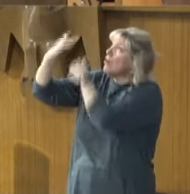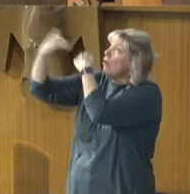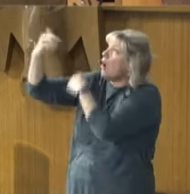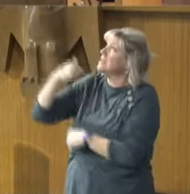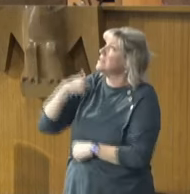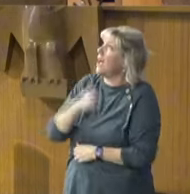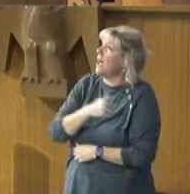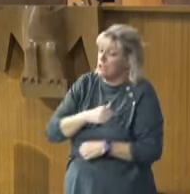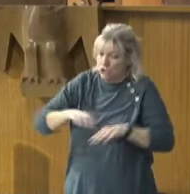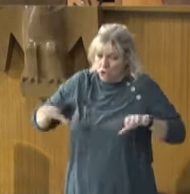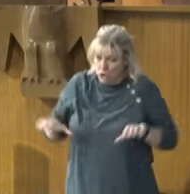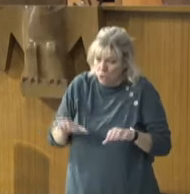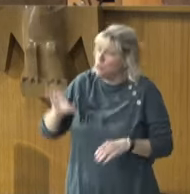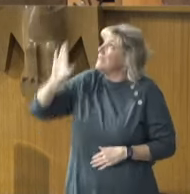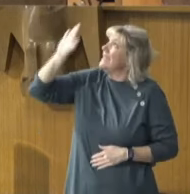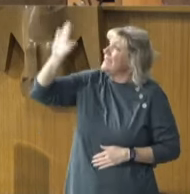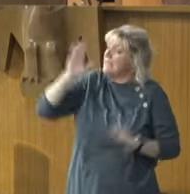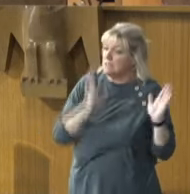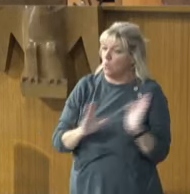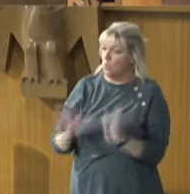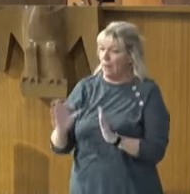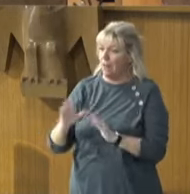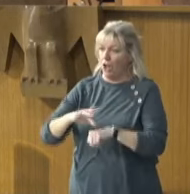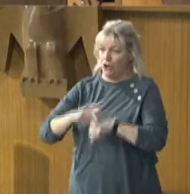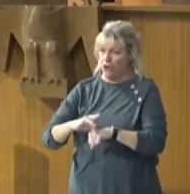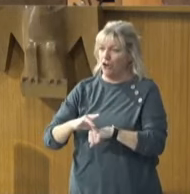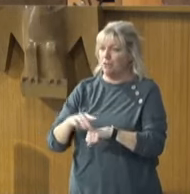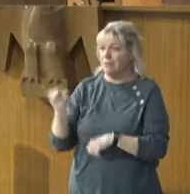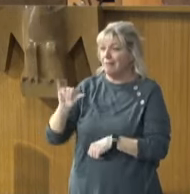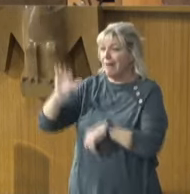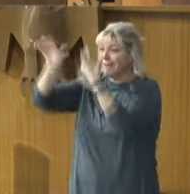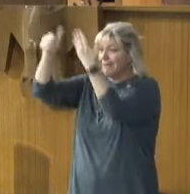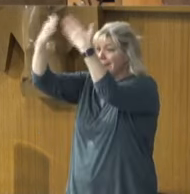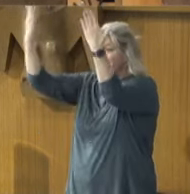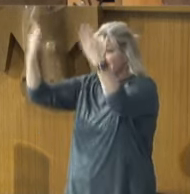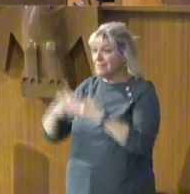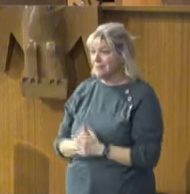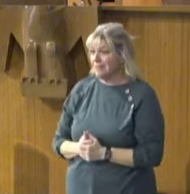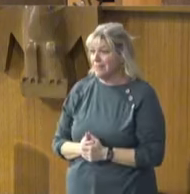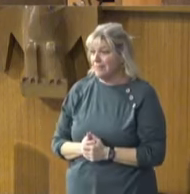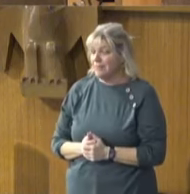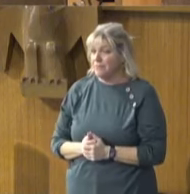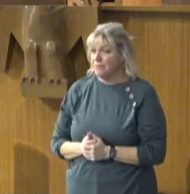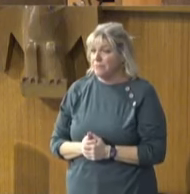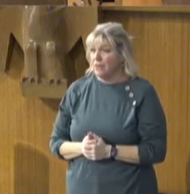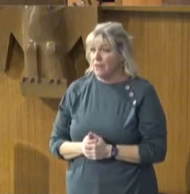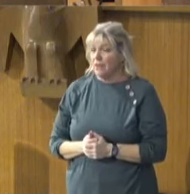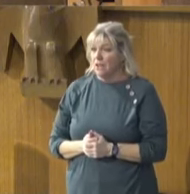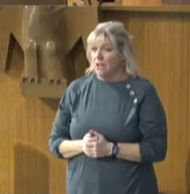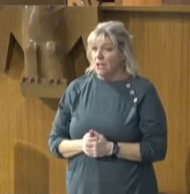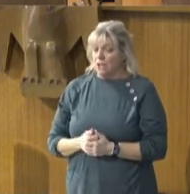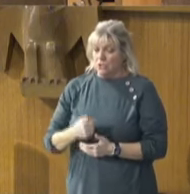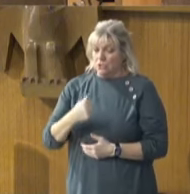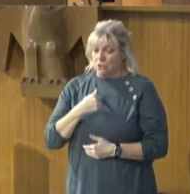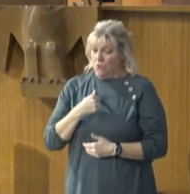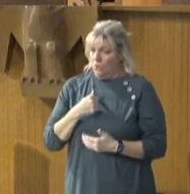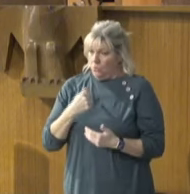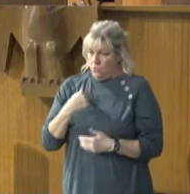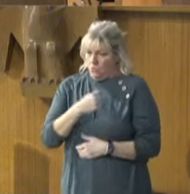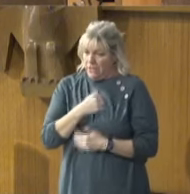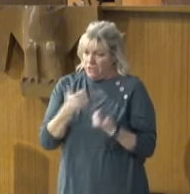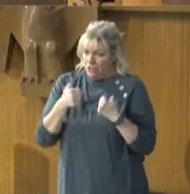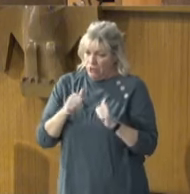out God's will on earth as it is in heaven. In an attempt to speak to that higher calling,